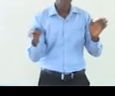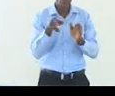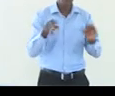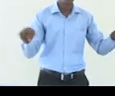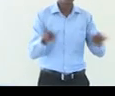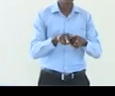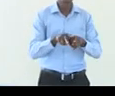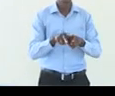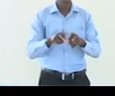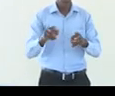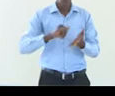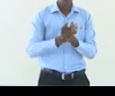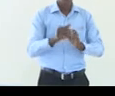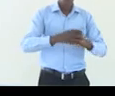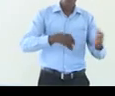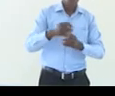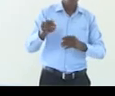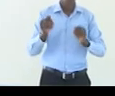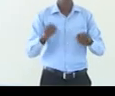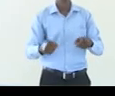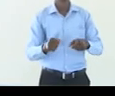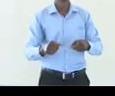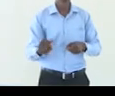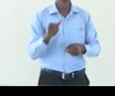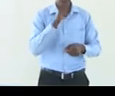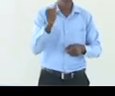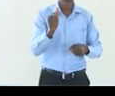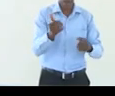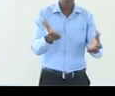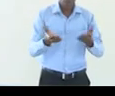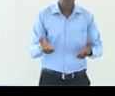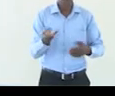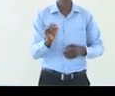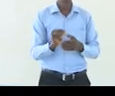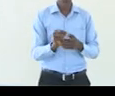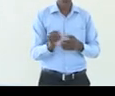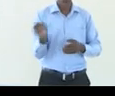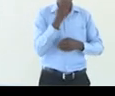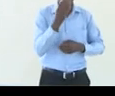with the status quo always saw him as a dangerous fellow.